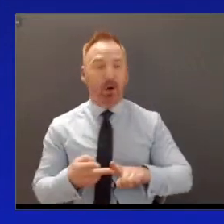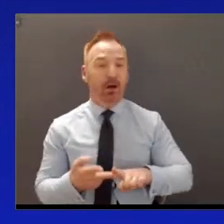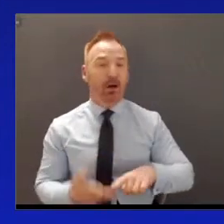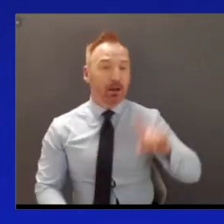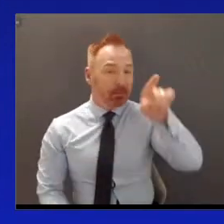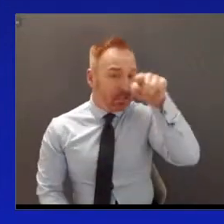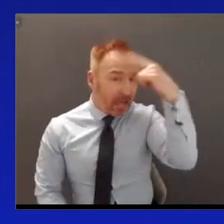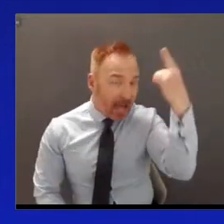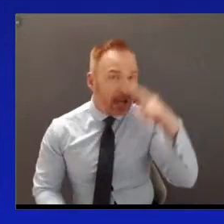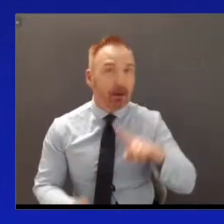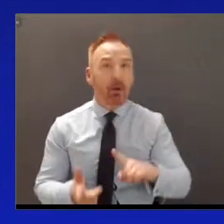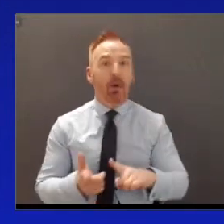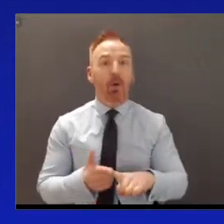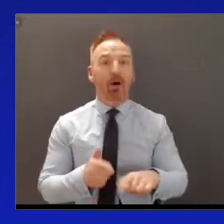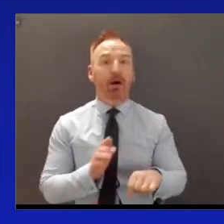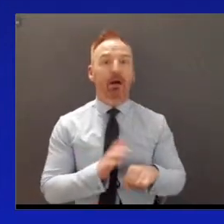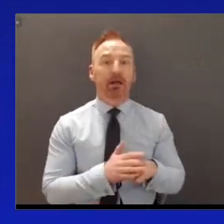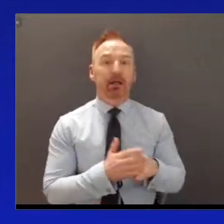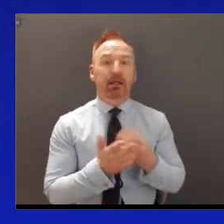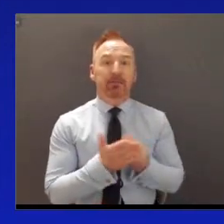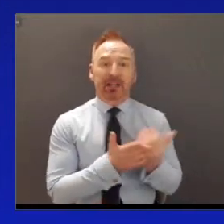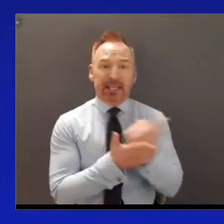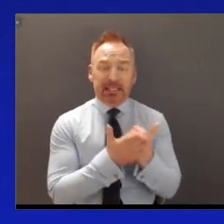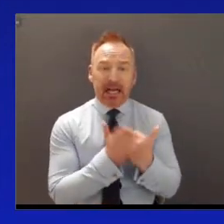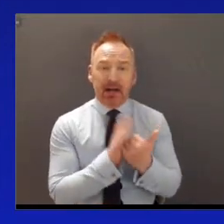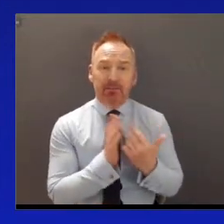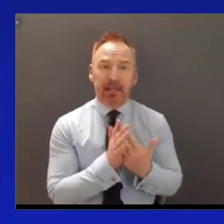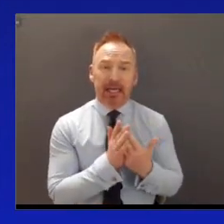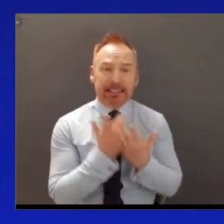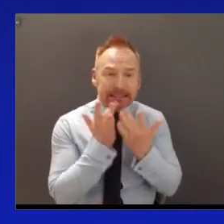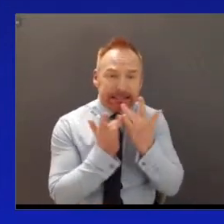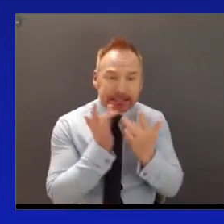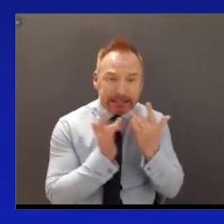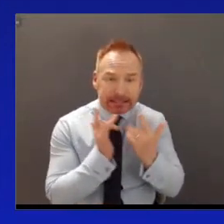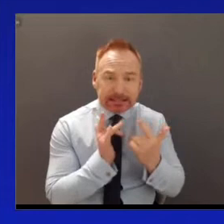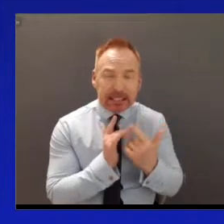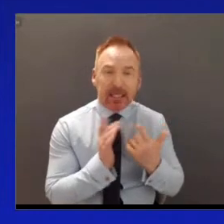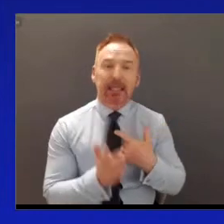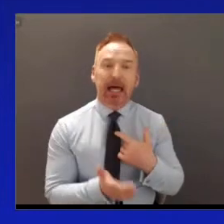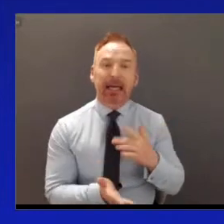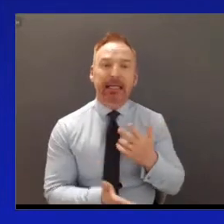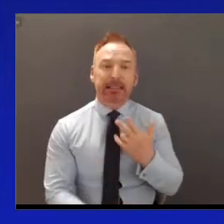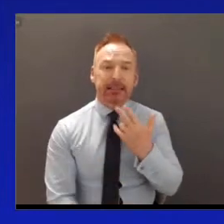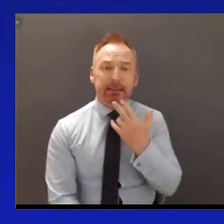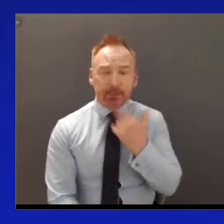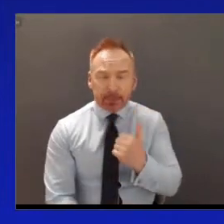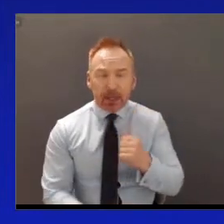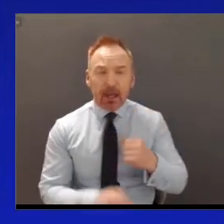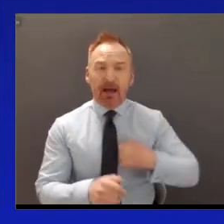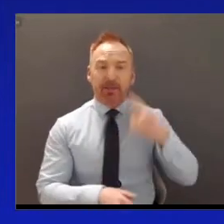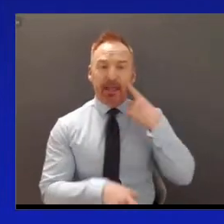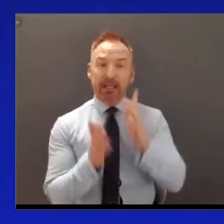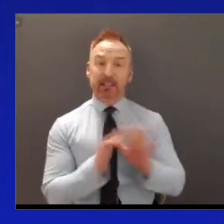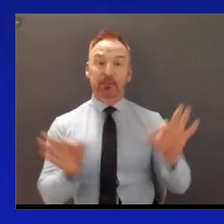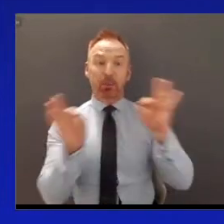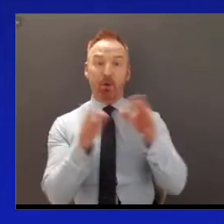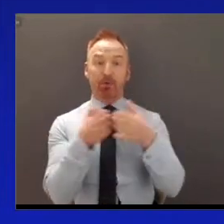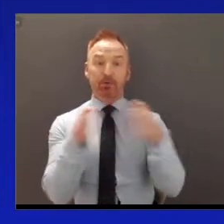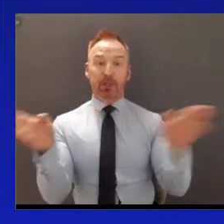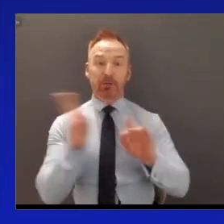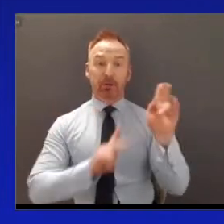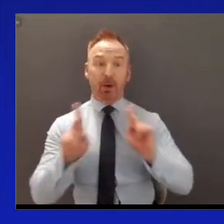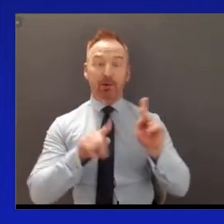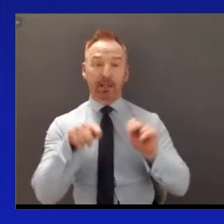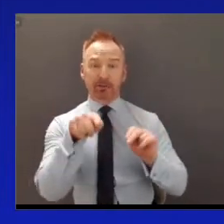low income. So it is important for the population to have this kind of information, and I know the province